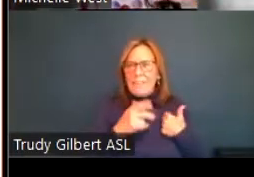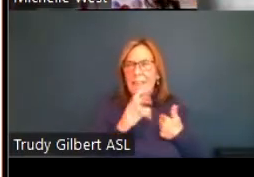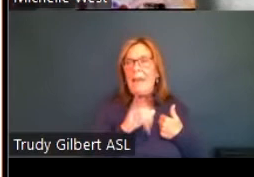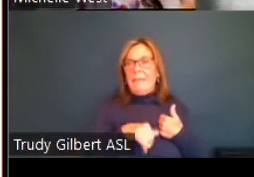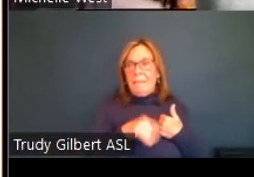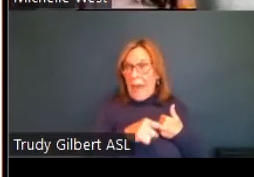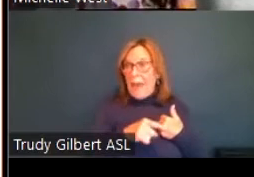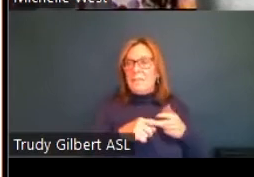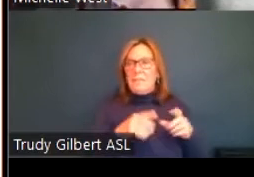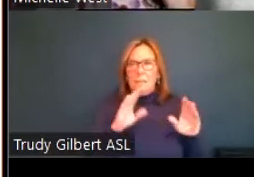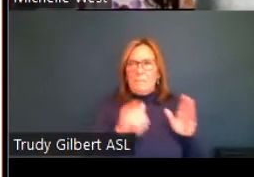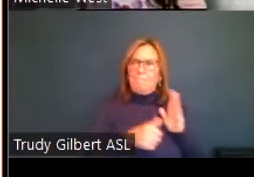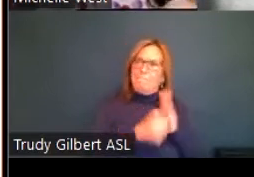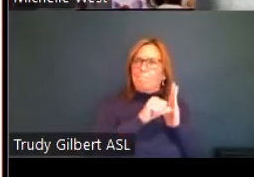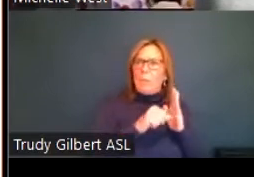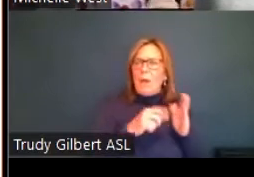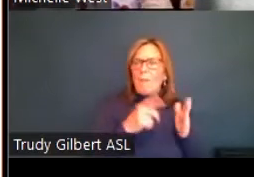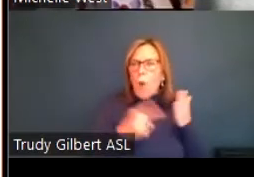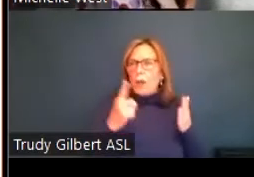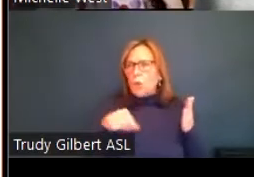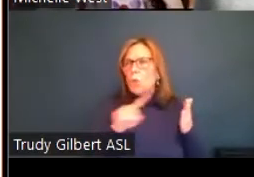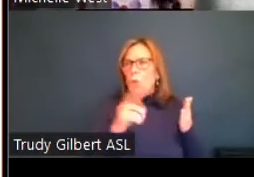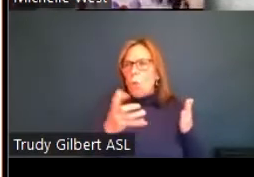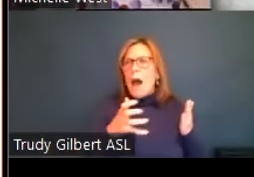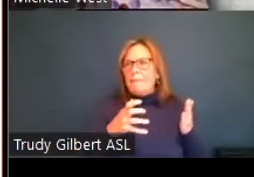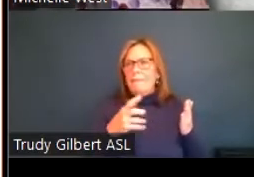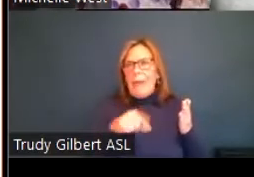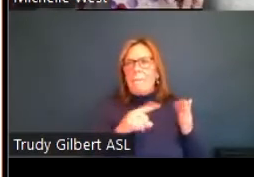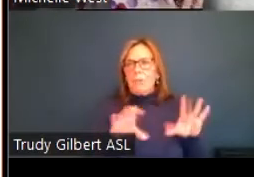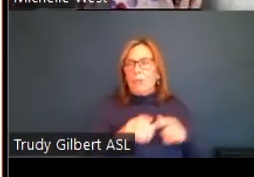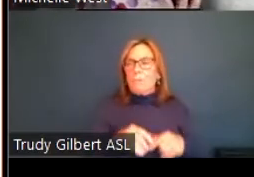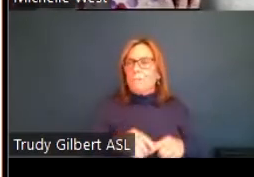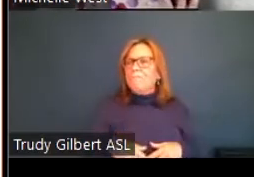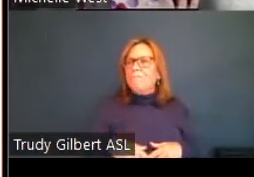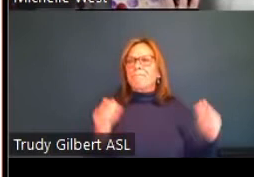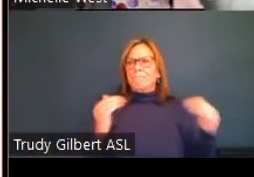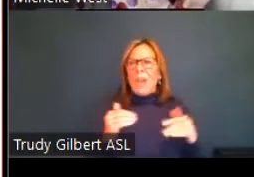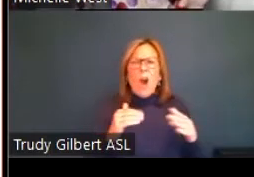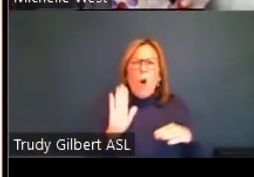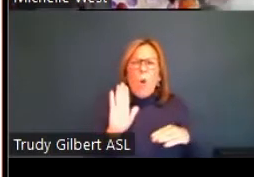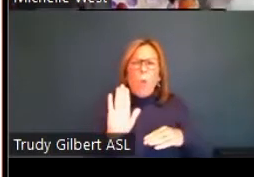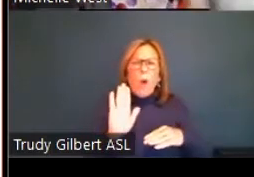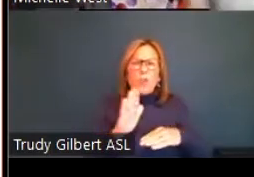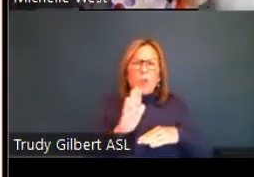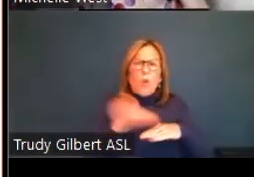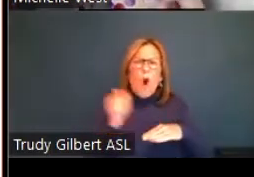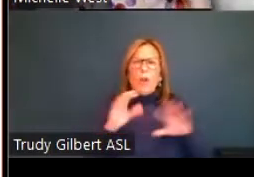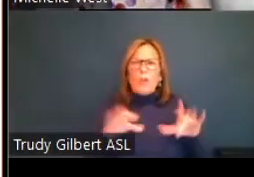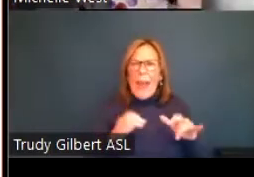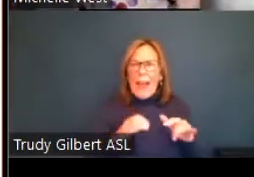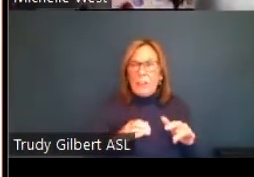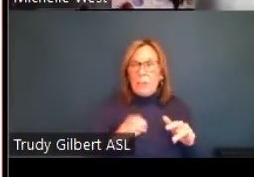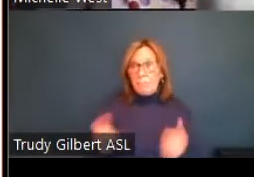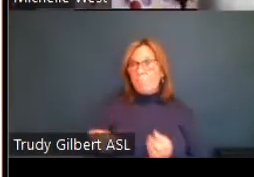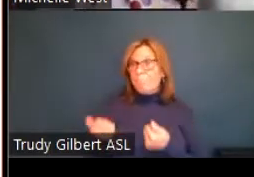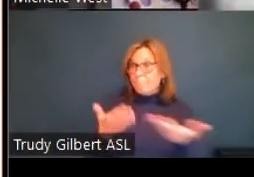want them to do as a result of this ad. What's your call to action? That's basically your value proposition is, this is what we can do for you.